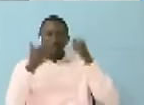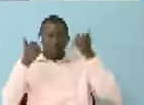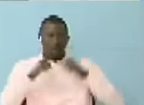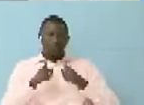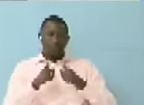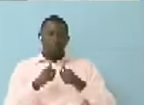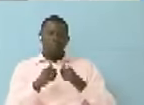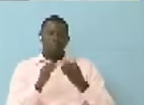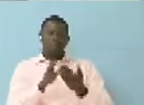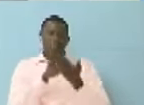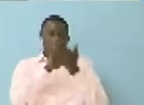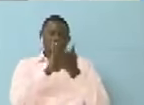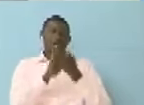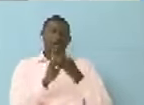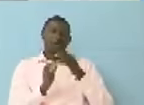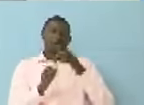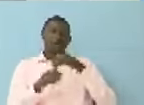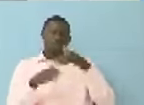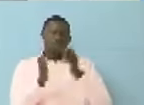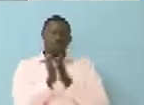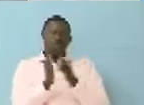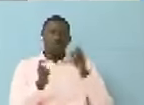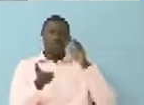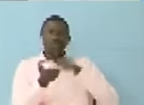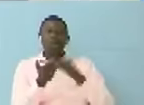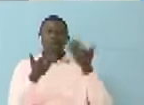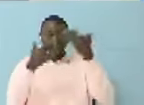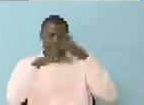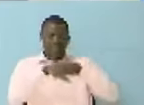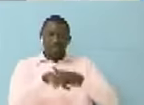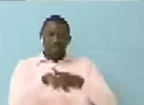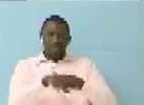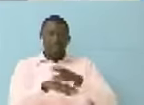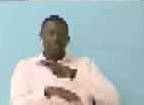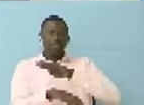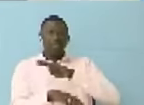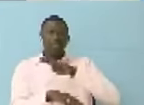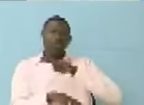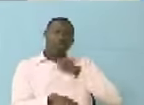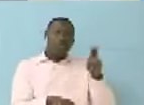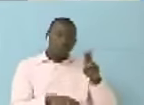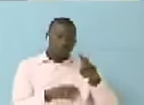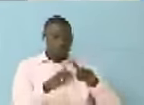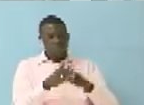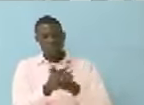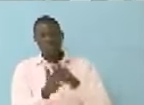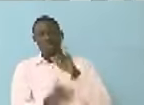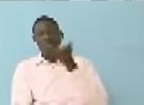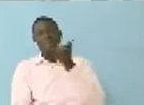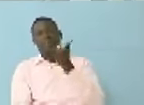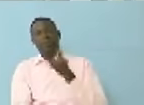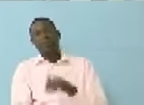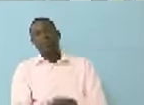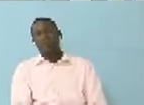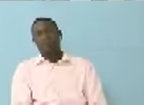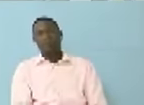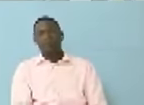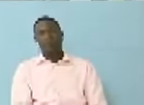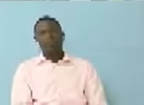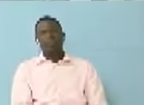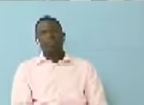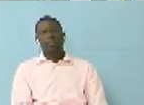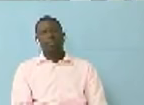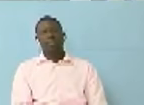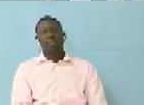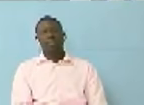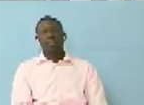that night. Kuja ulu mimi kata panel oto ulu usutu wala. Yes or no? Ha wala hani. There is nothing that happened that will warrant